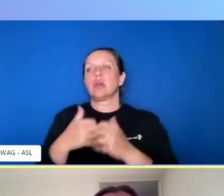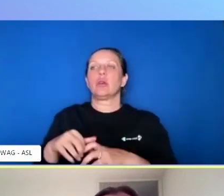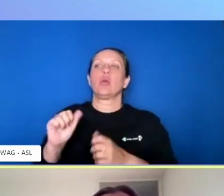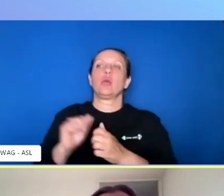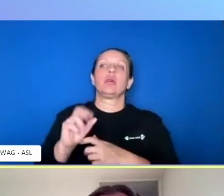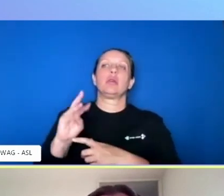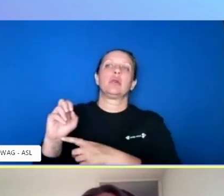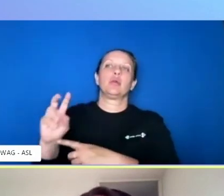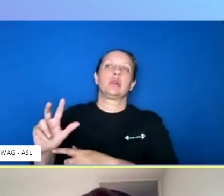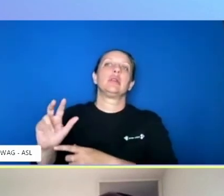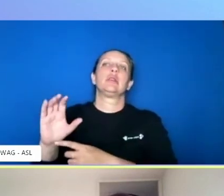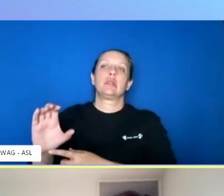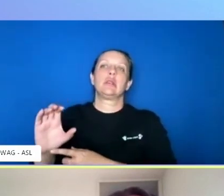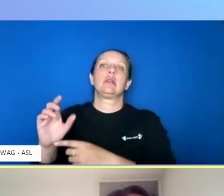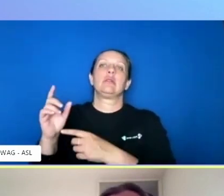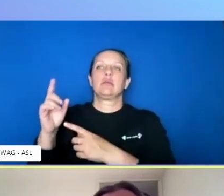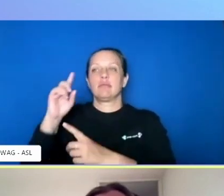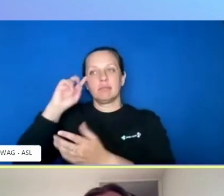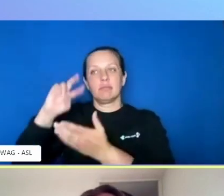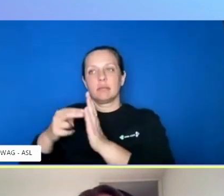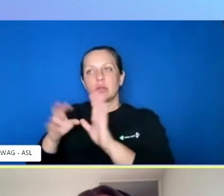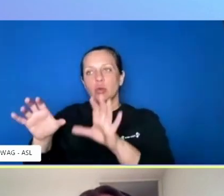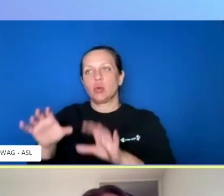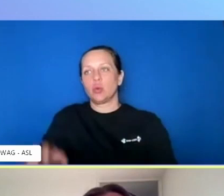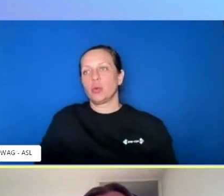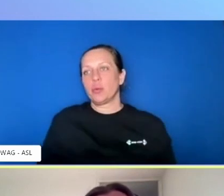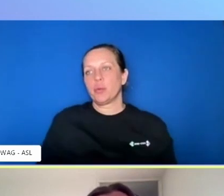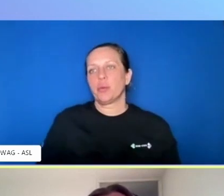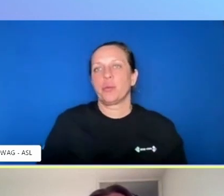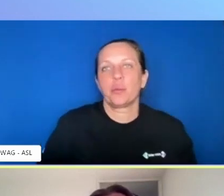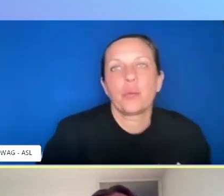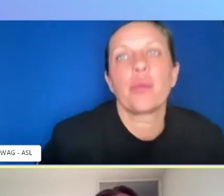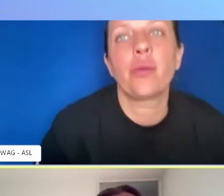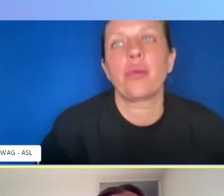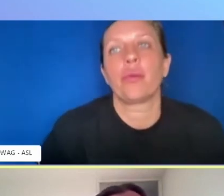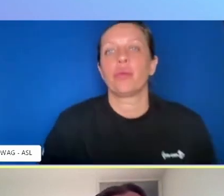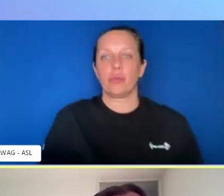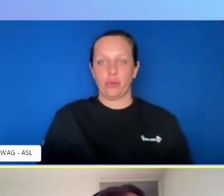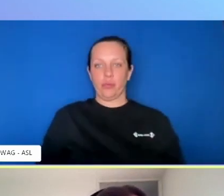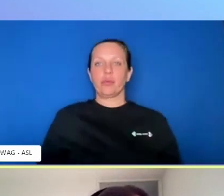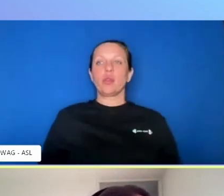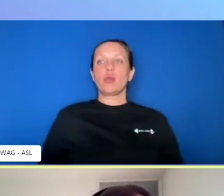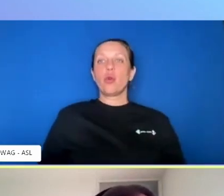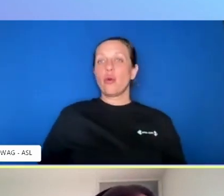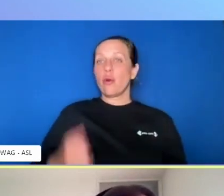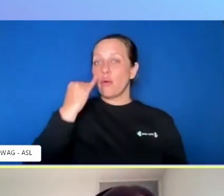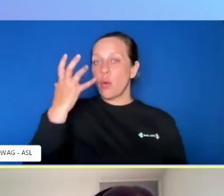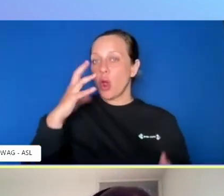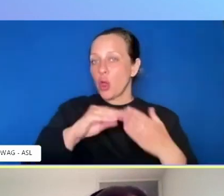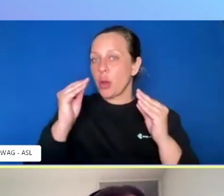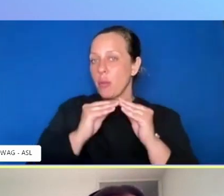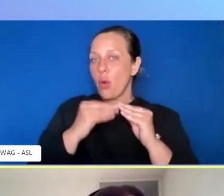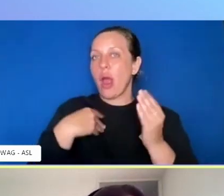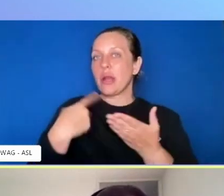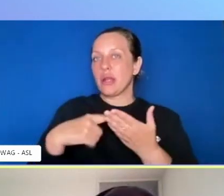W3C intends to do. Oh. Next slide. So if you want to learn more, I did a talk about